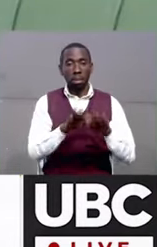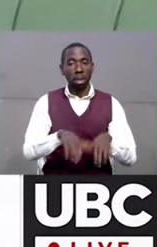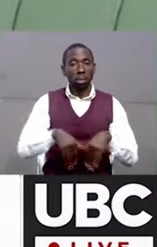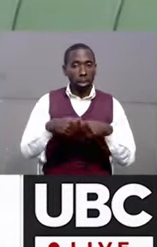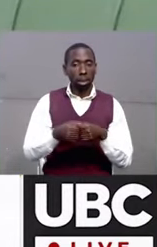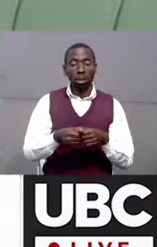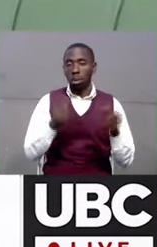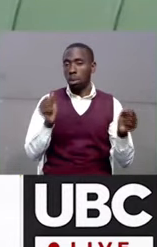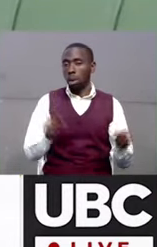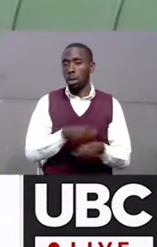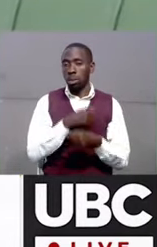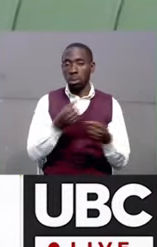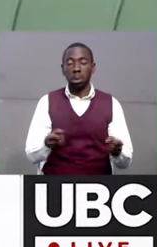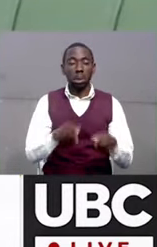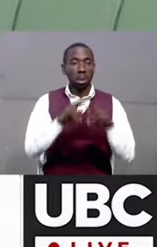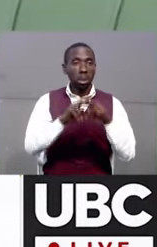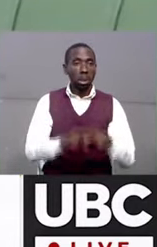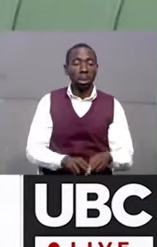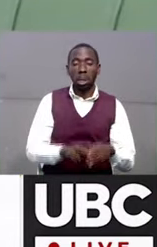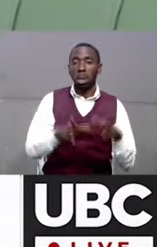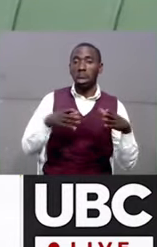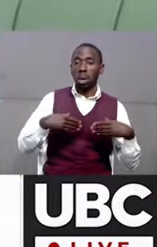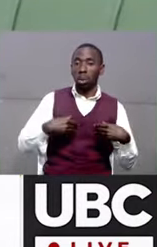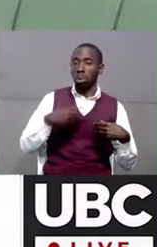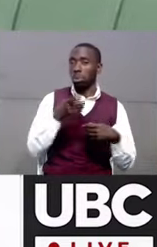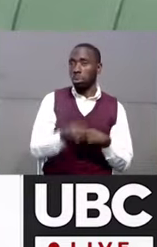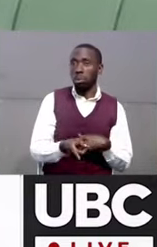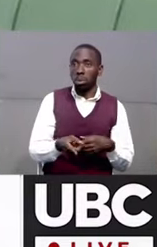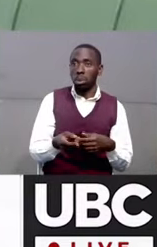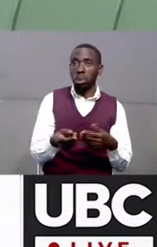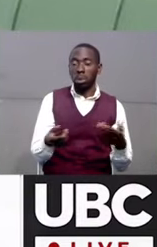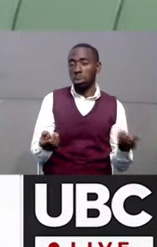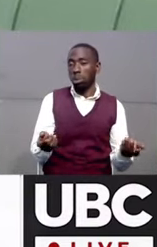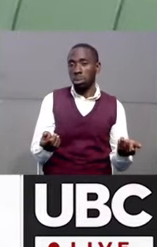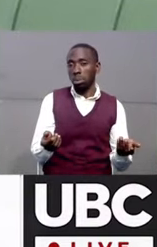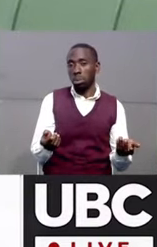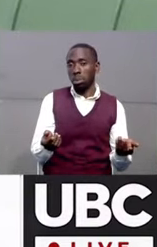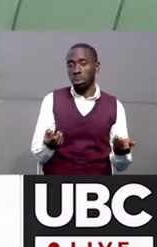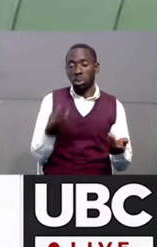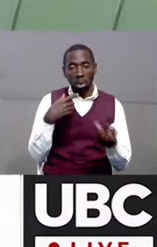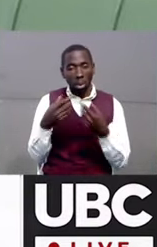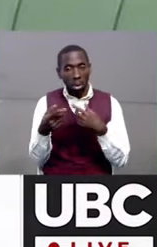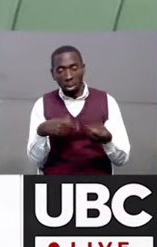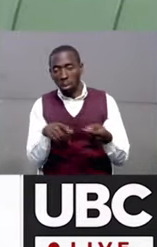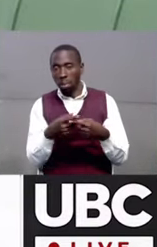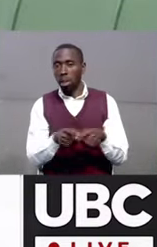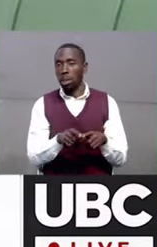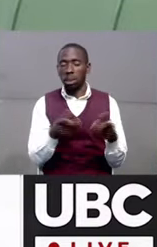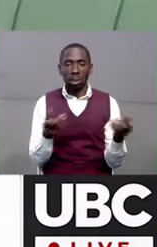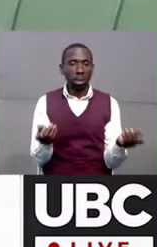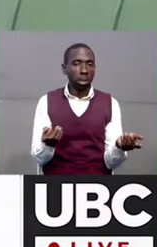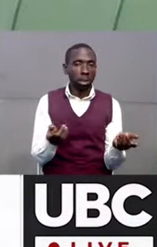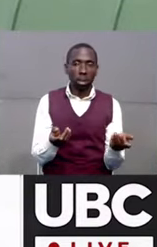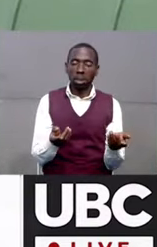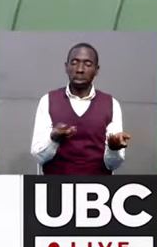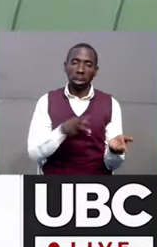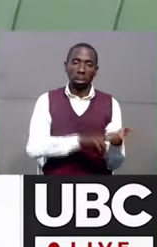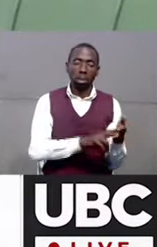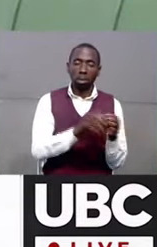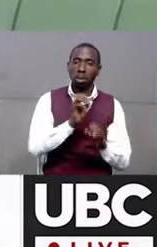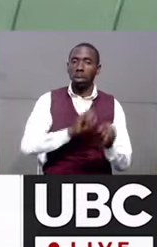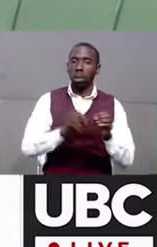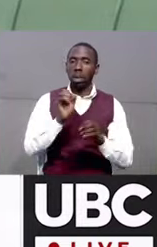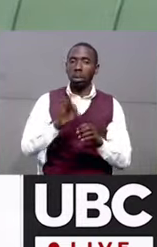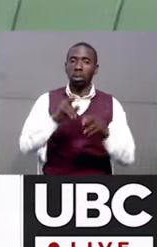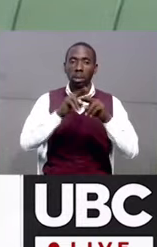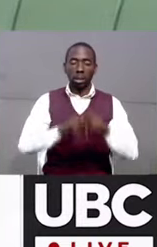And we cannot sit by and just allow you without apologizing to this Honorable House. Because if we sit and pass now, you call us the